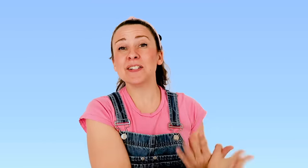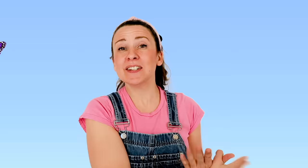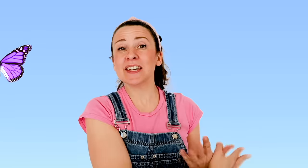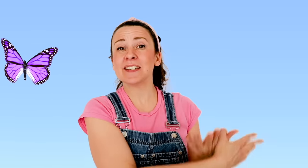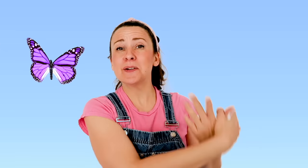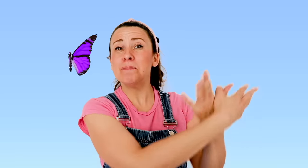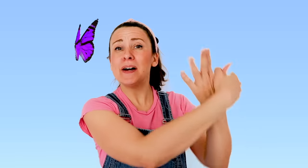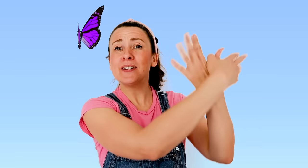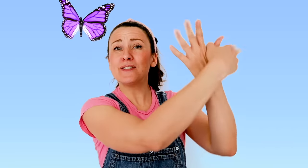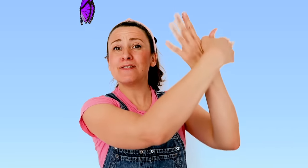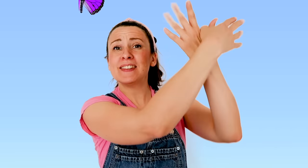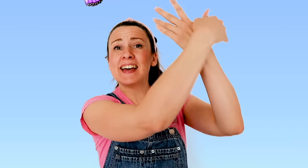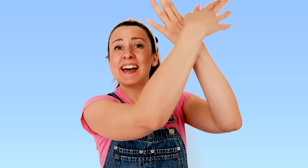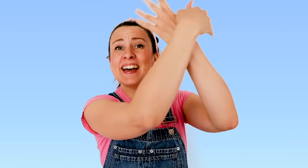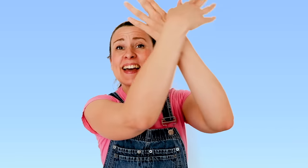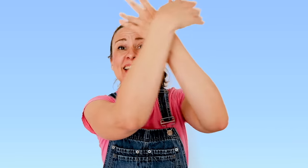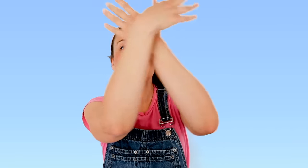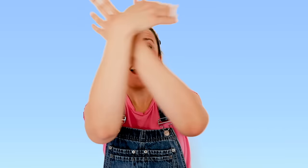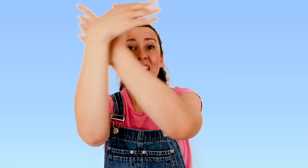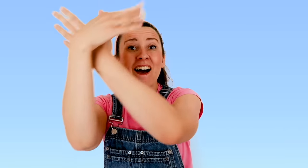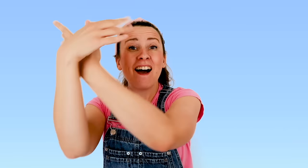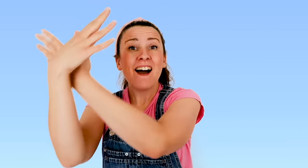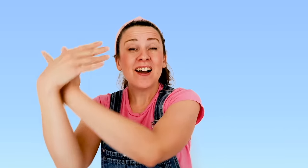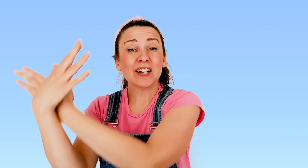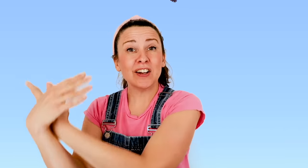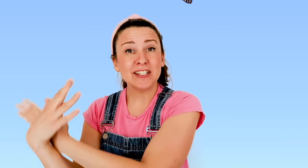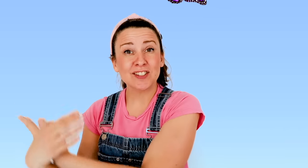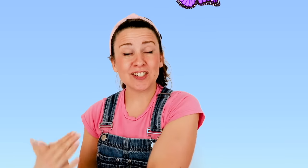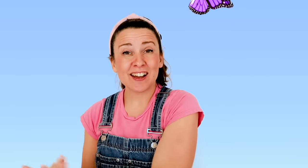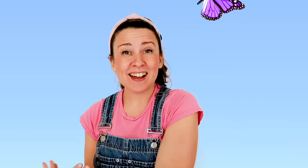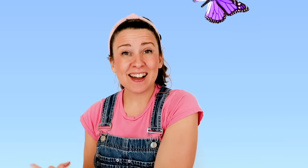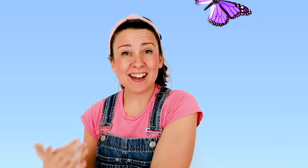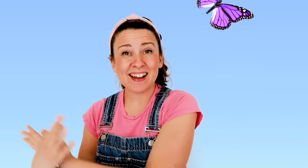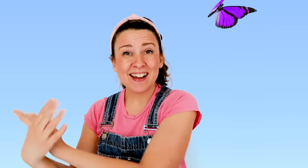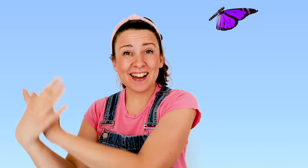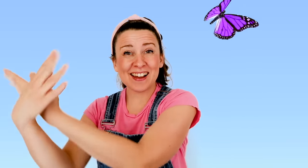Wow, look at your butterfly. Good